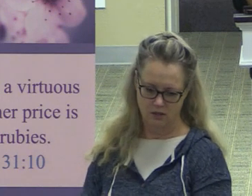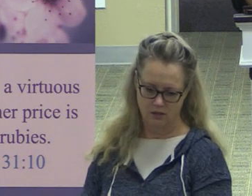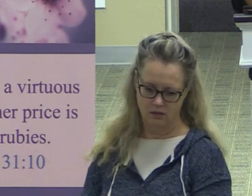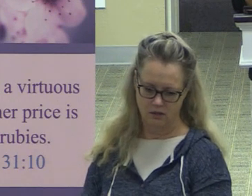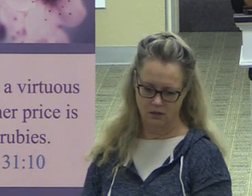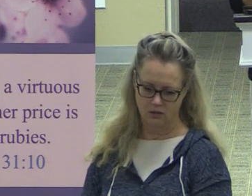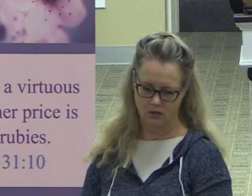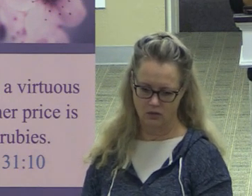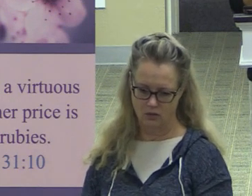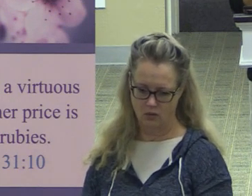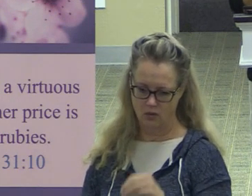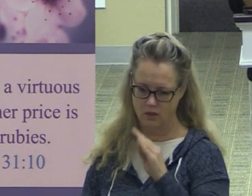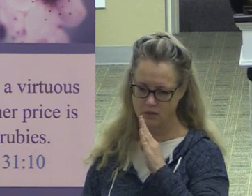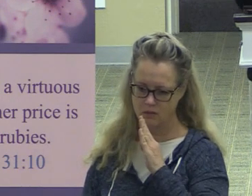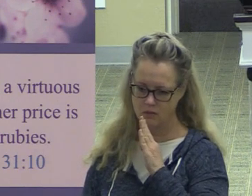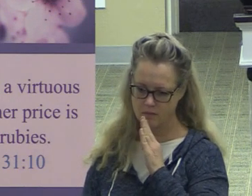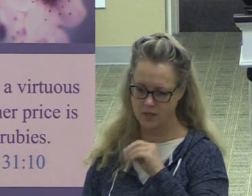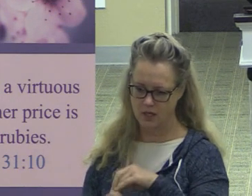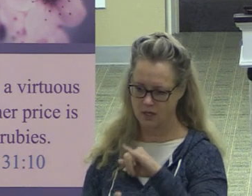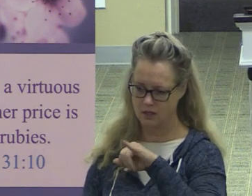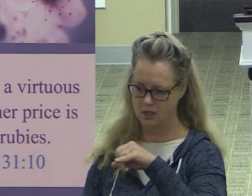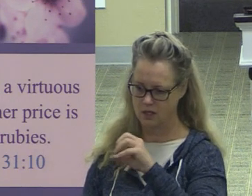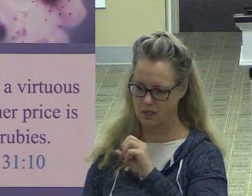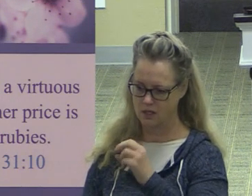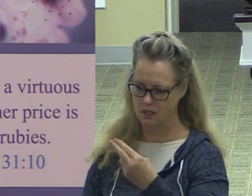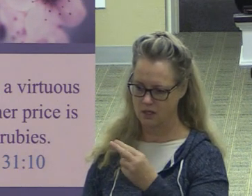And so I'm going to be in John chapter 17